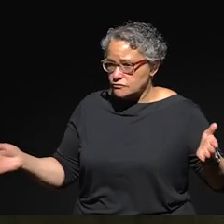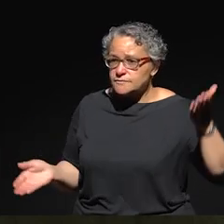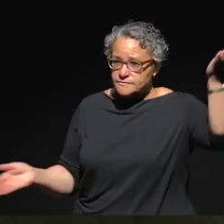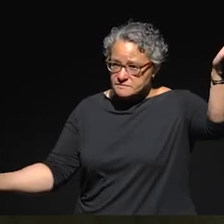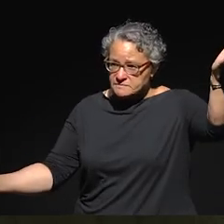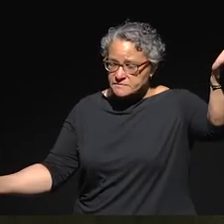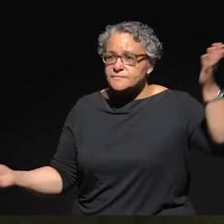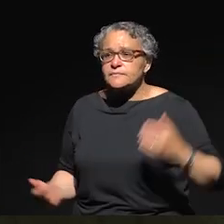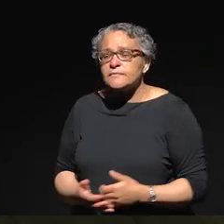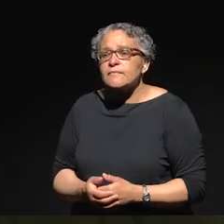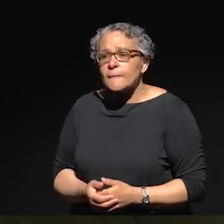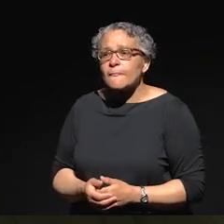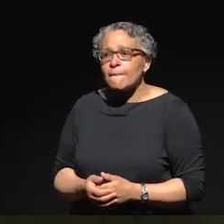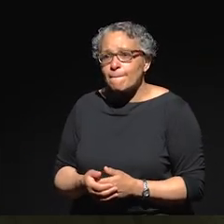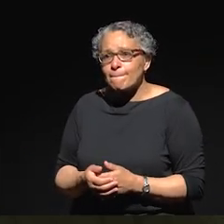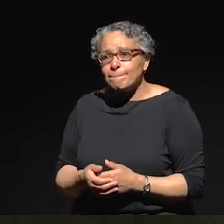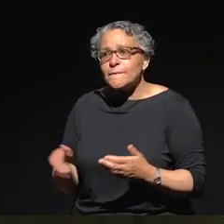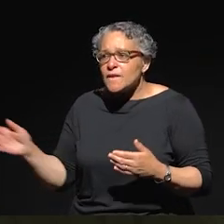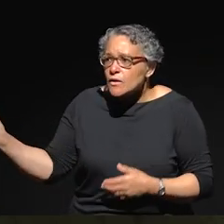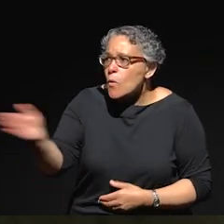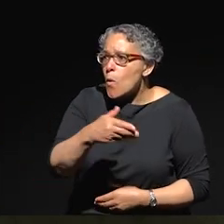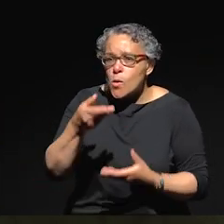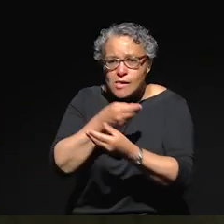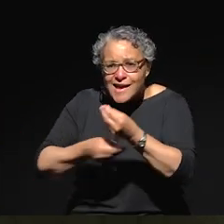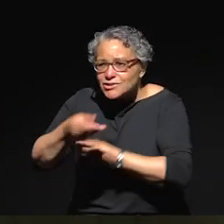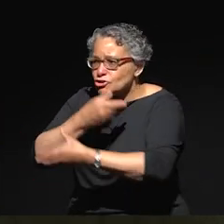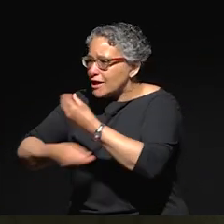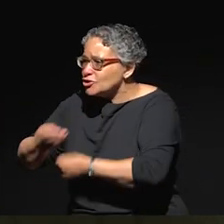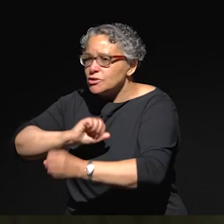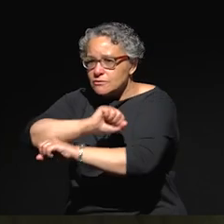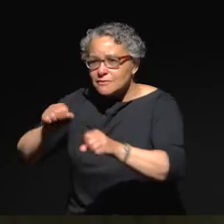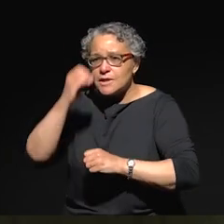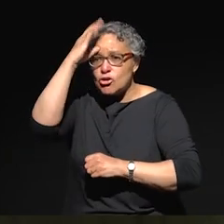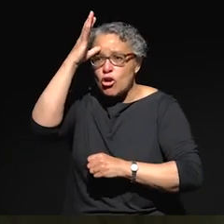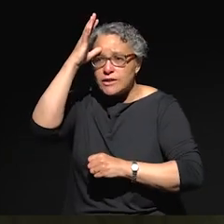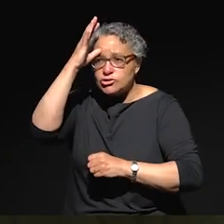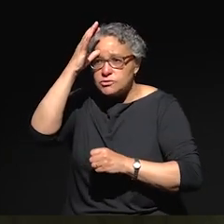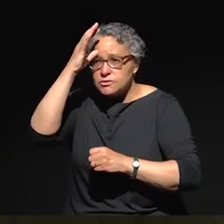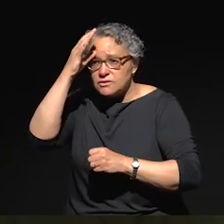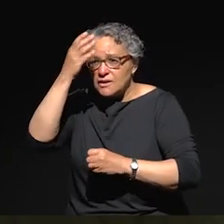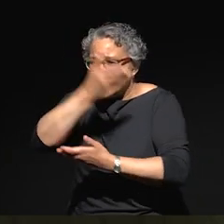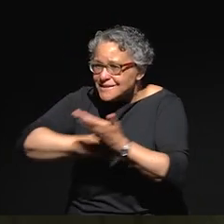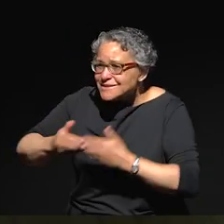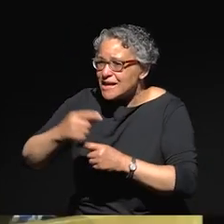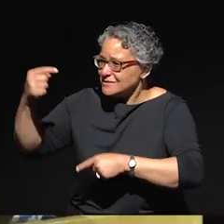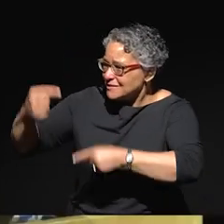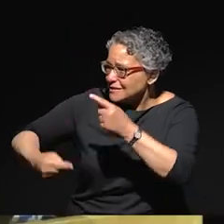thinking. And they're all exchanging knowledge. They're discussing, debating, disagreeing,